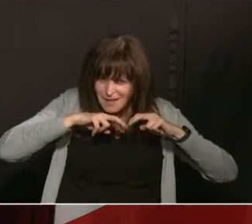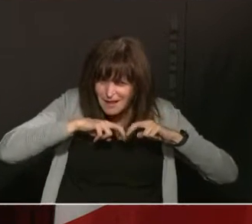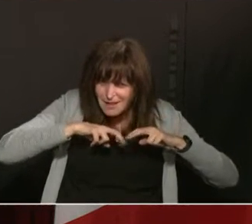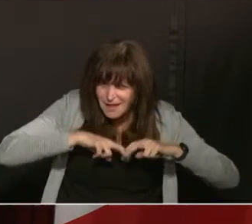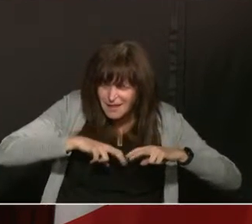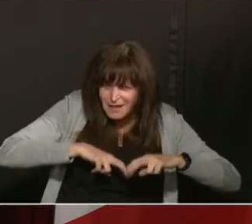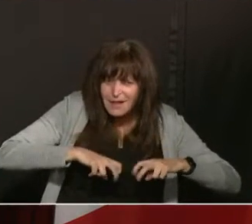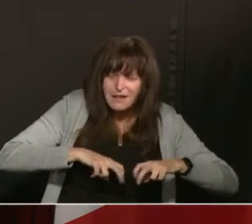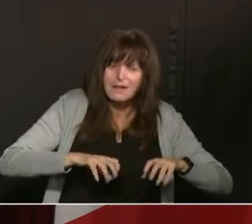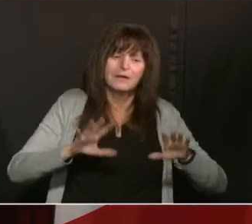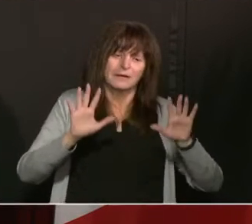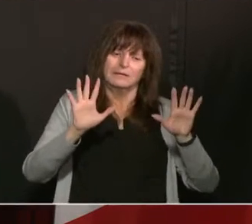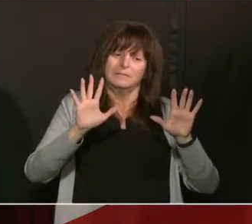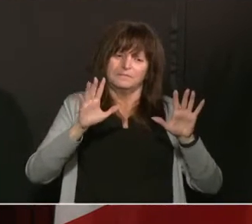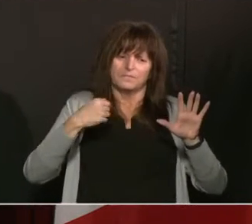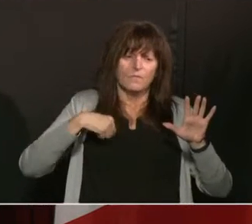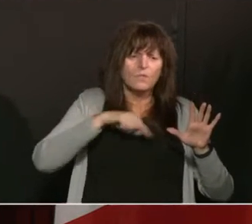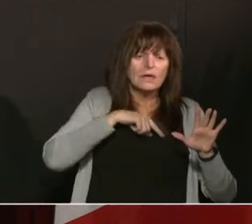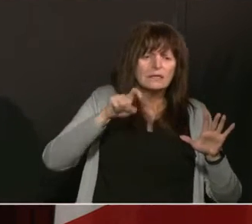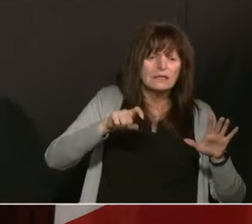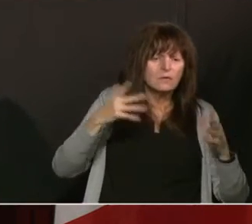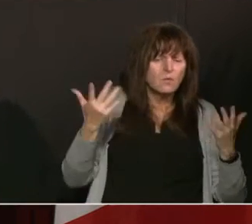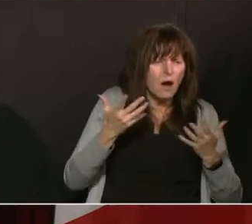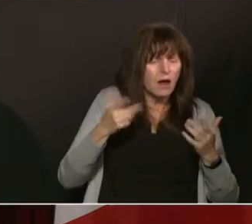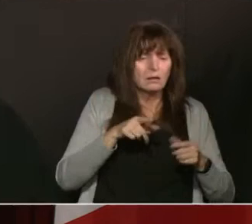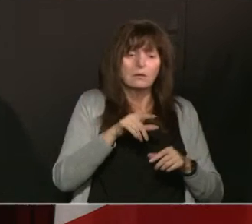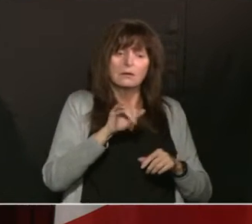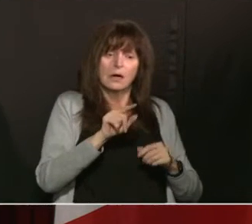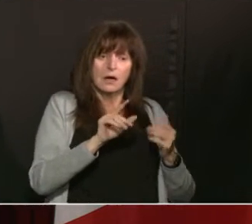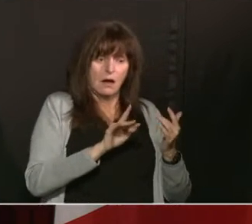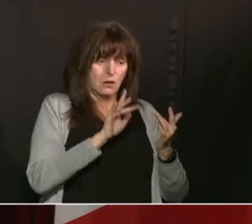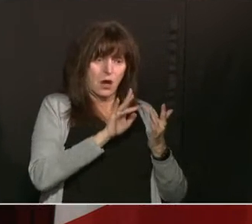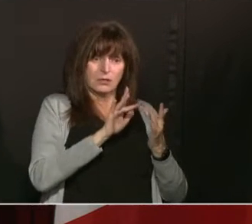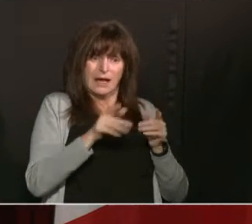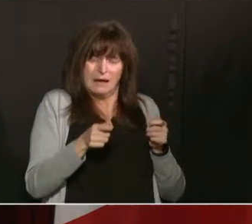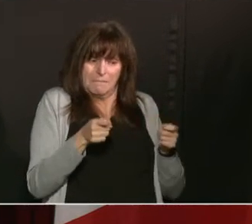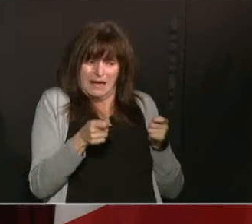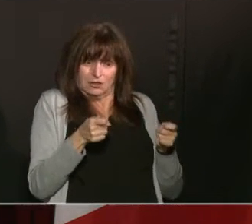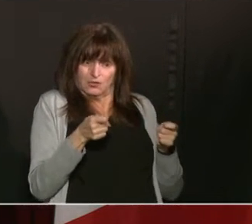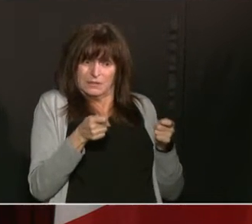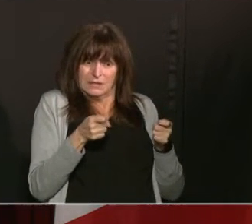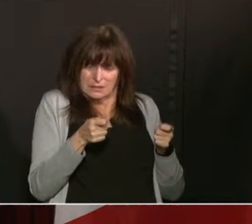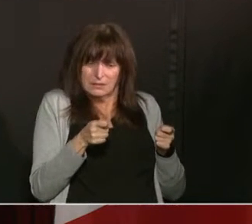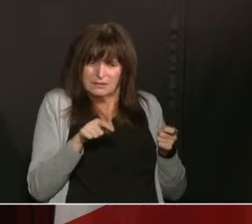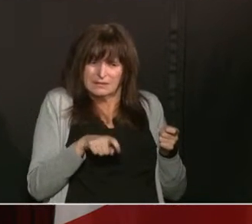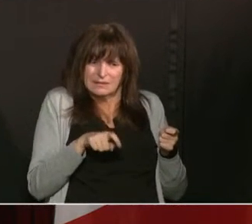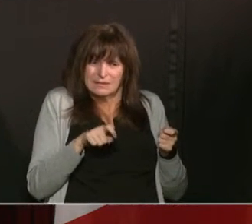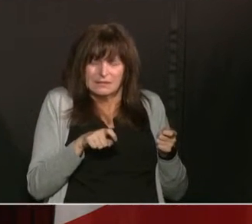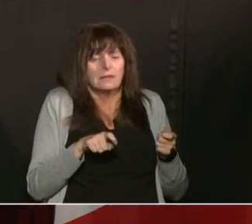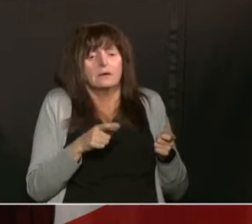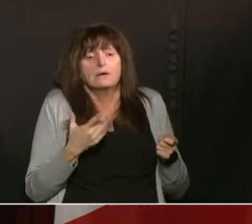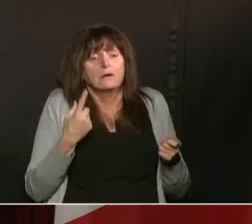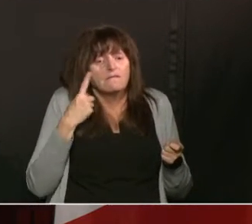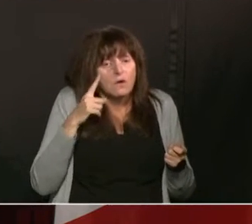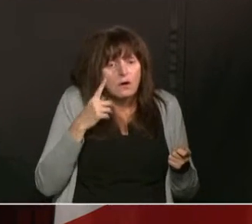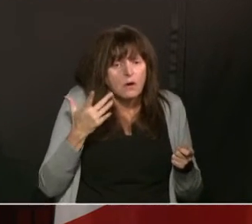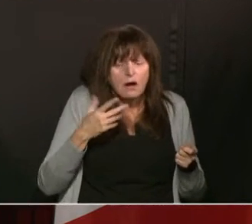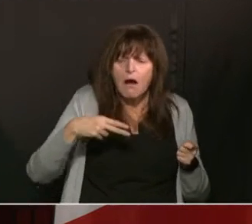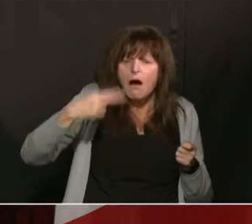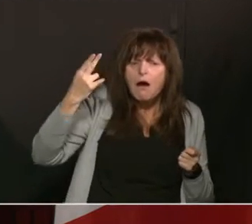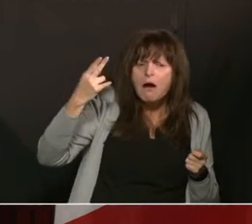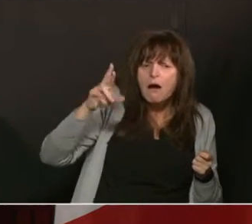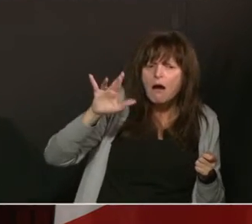level, as well as to congregate settings and high-risk settings. And quite frankly, we're going to have to prioritize how we